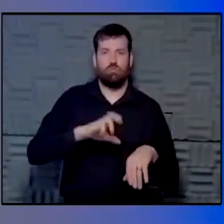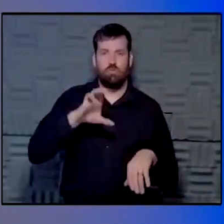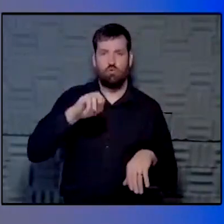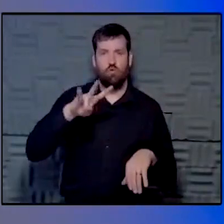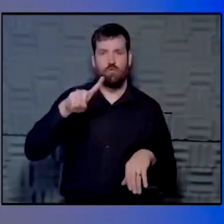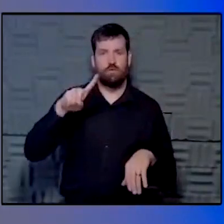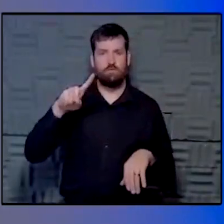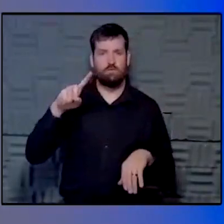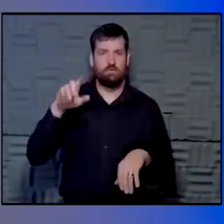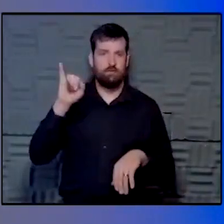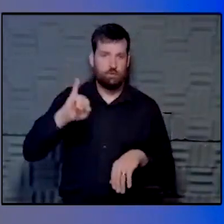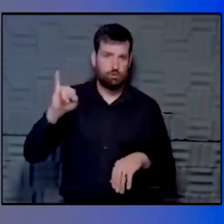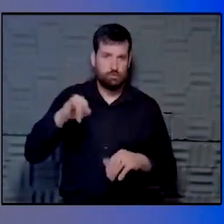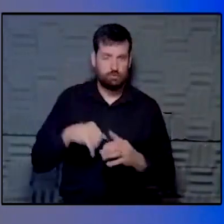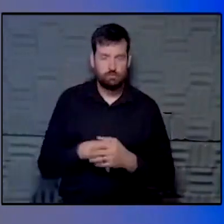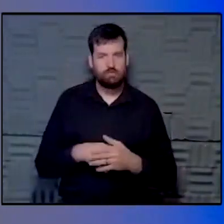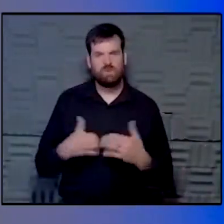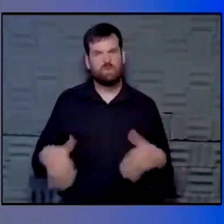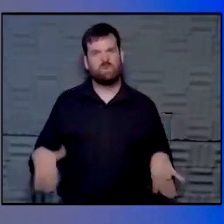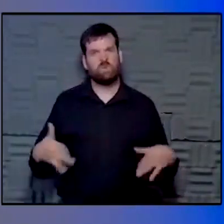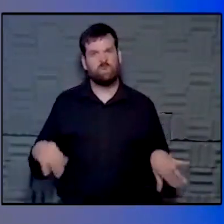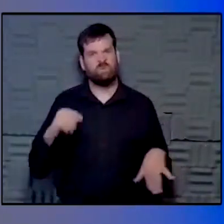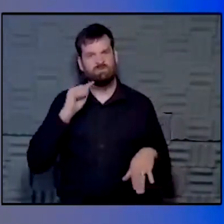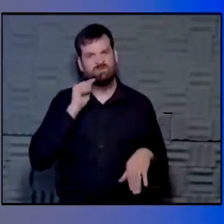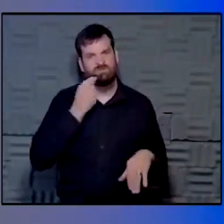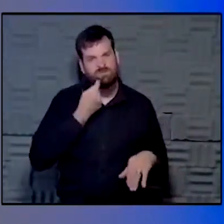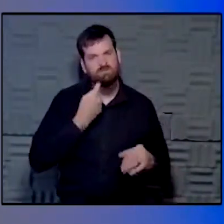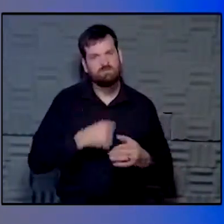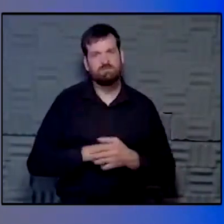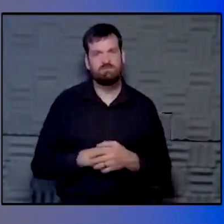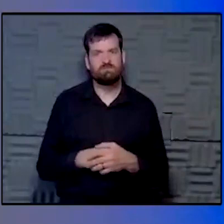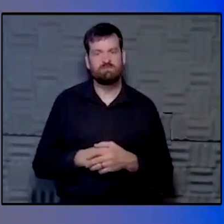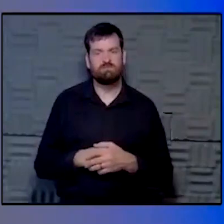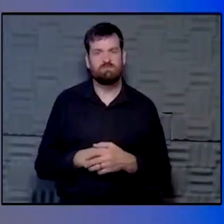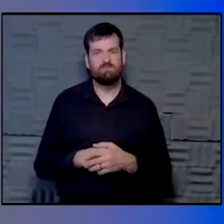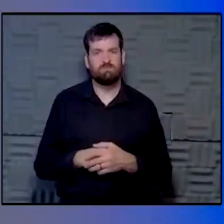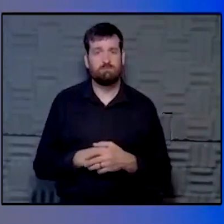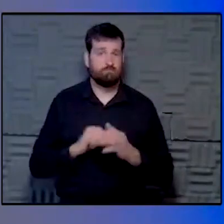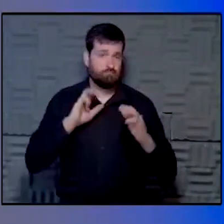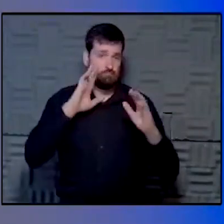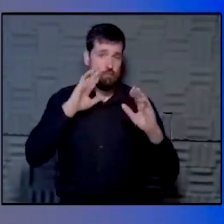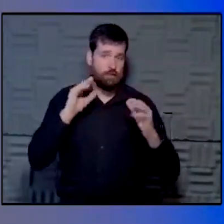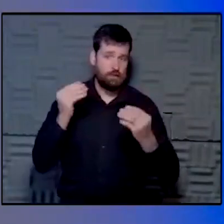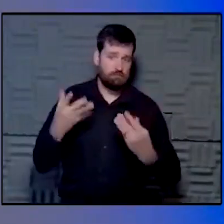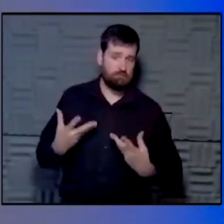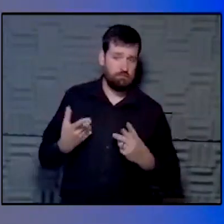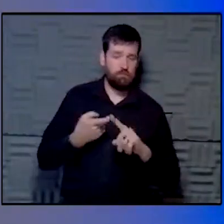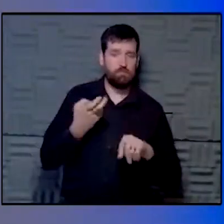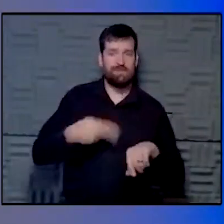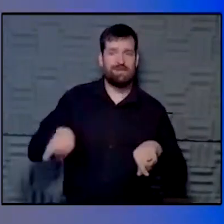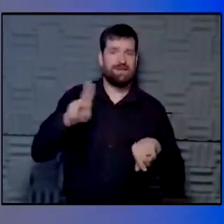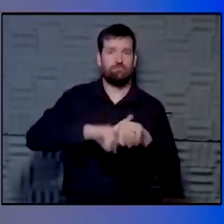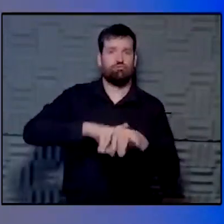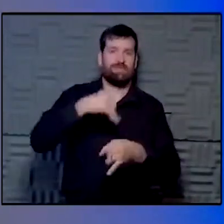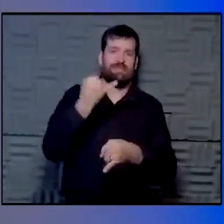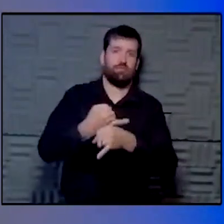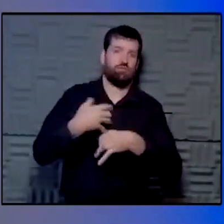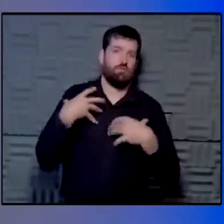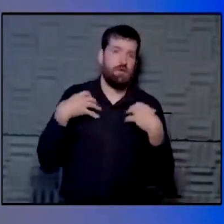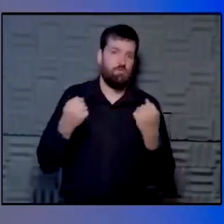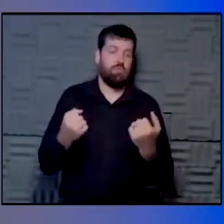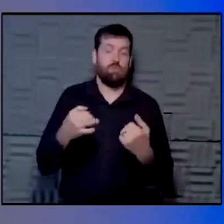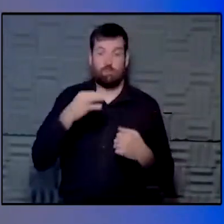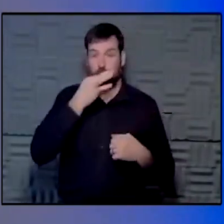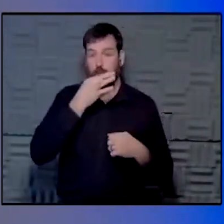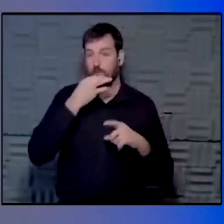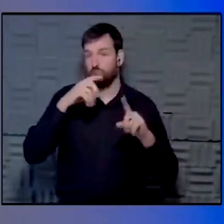infection, and they're huge. We're hopefully going to be hearing from the National Institutes of Health on a trial that we'll be